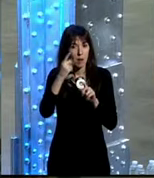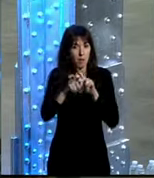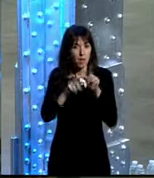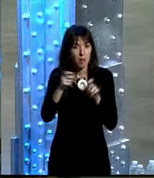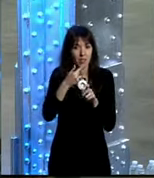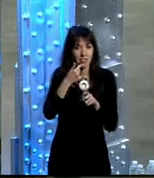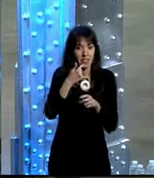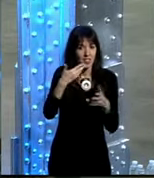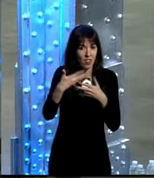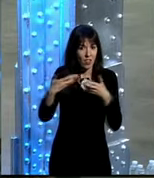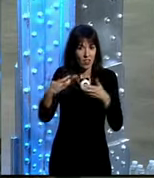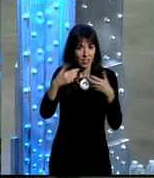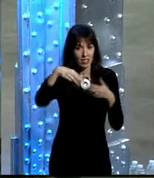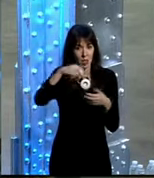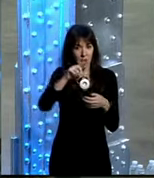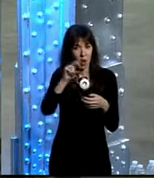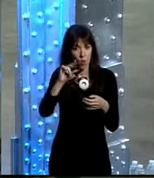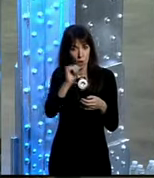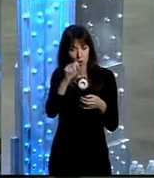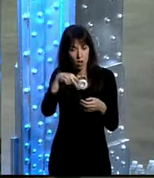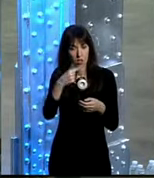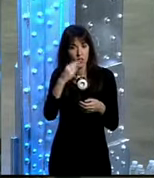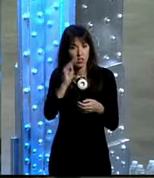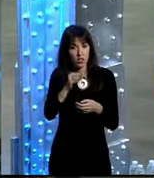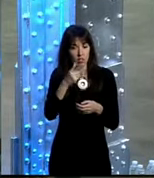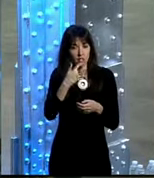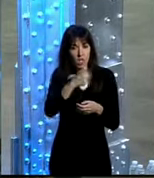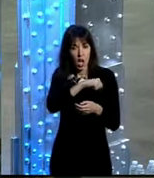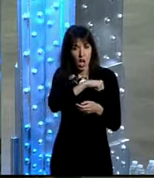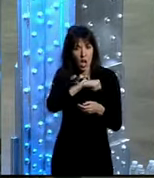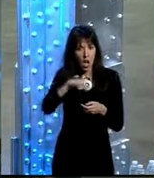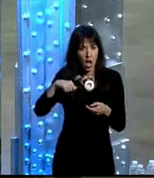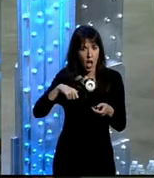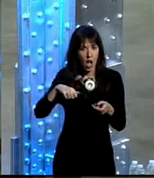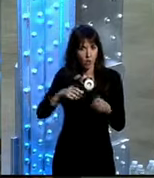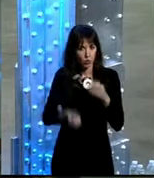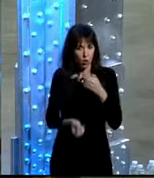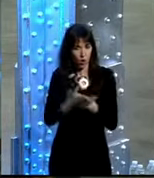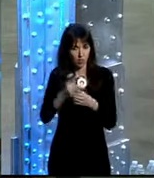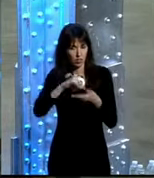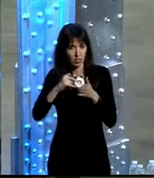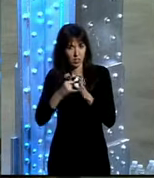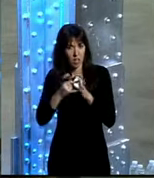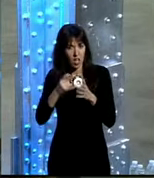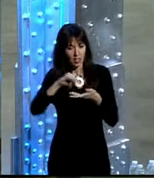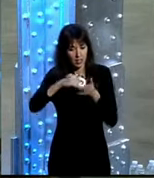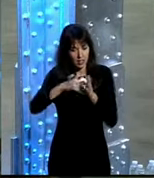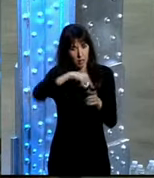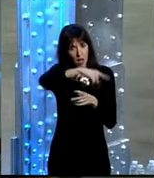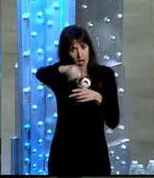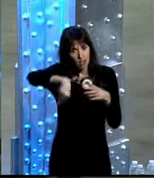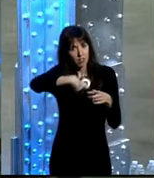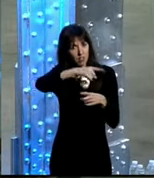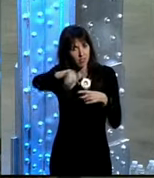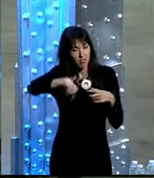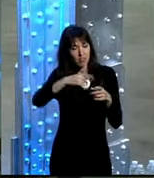your, he's quoting Mark Lucan, and he's asking if this is not autopoiesis. If we have not generated a system that